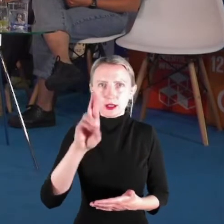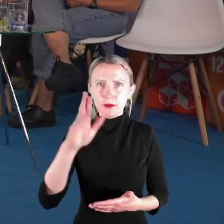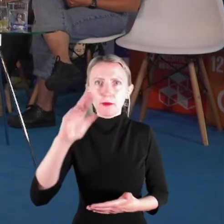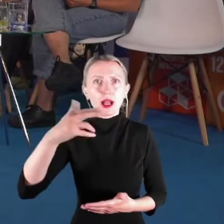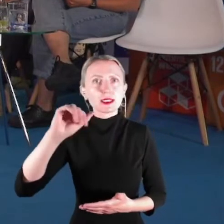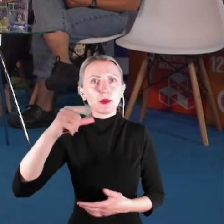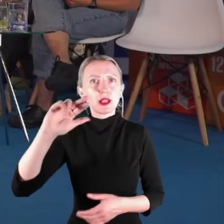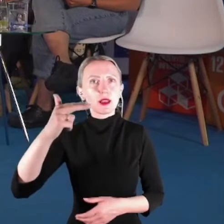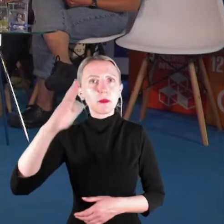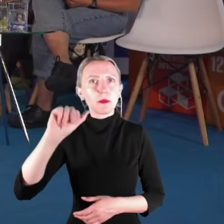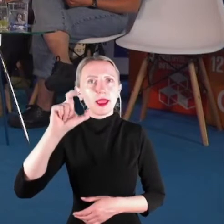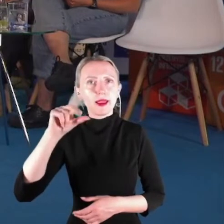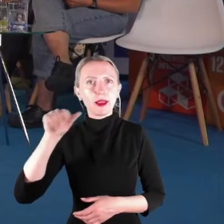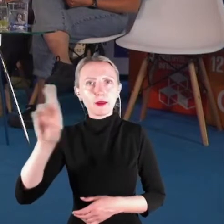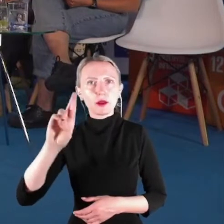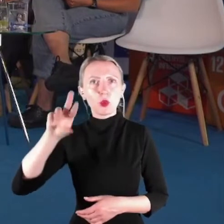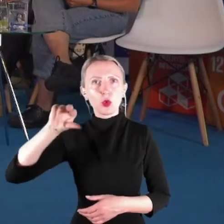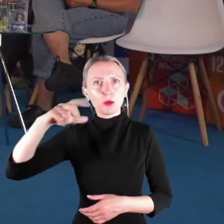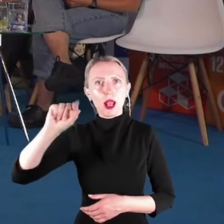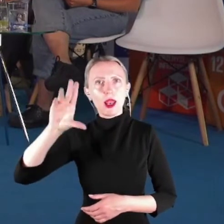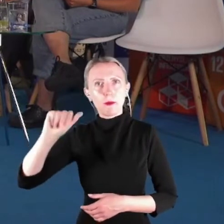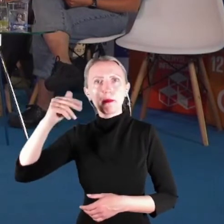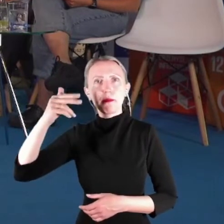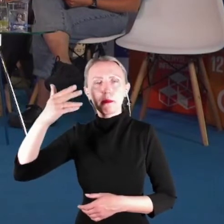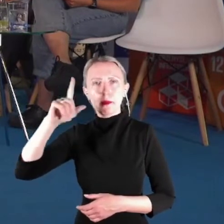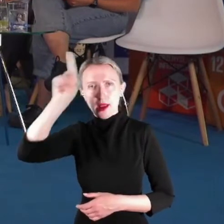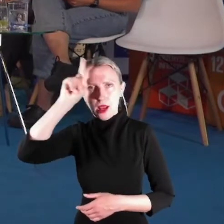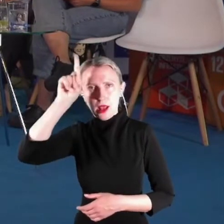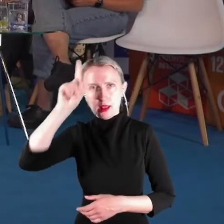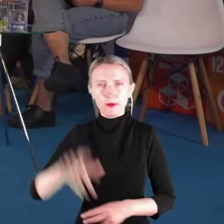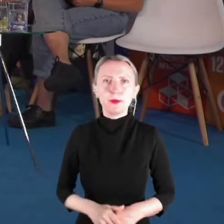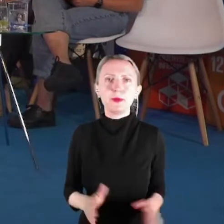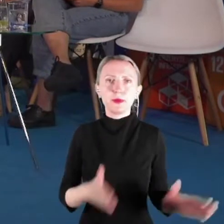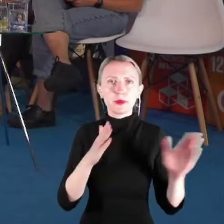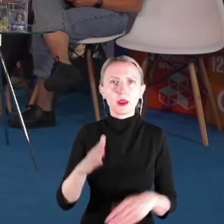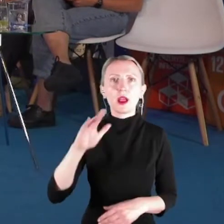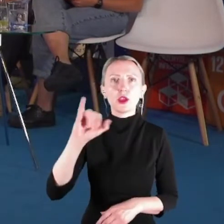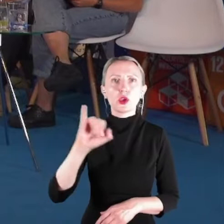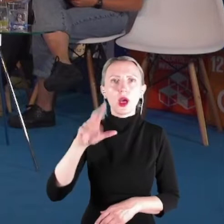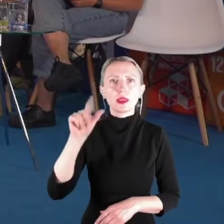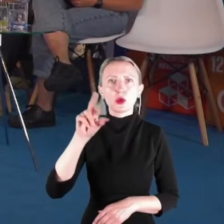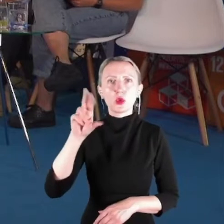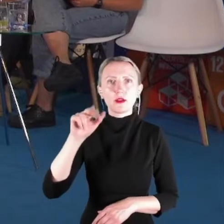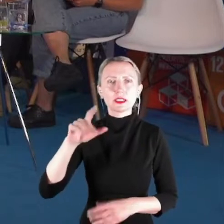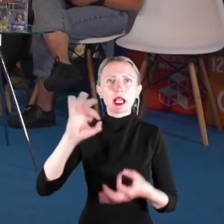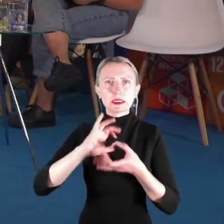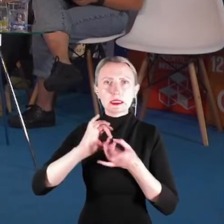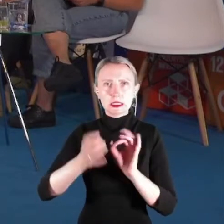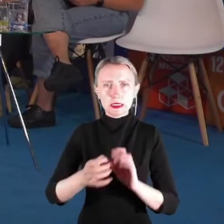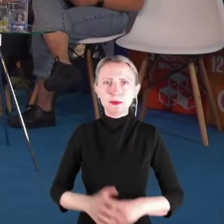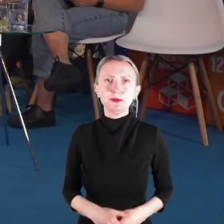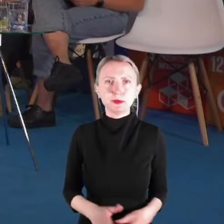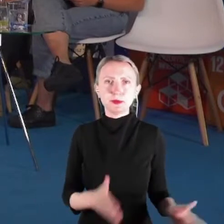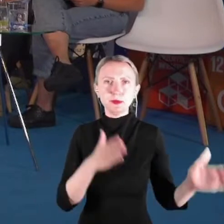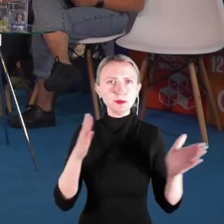Berlin Medellin. Second presenter will be Joanna Krukowska from Urban Lab Gdynia.